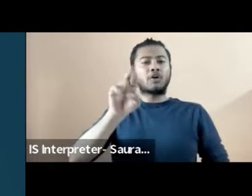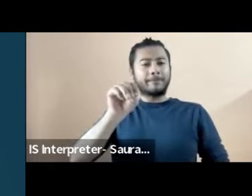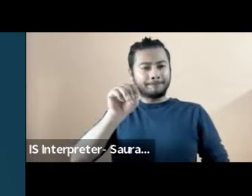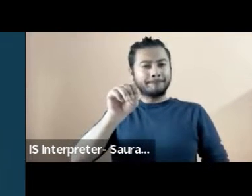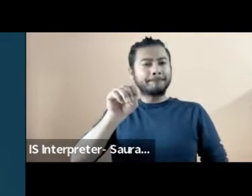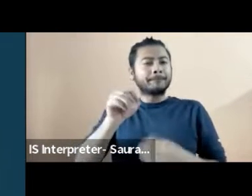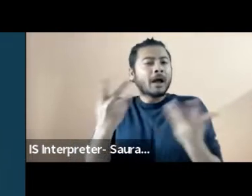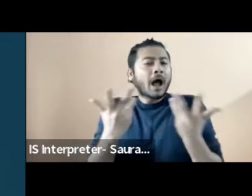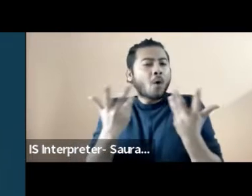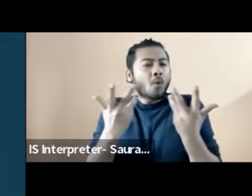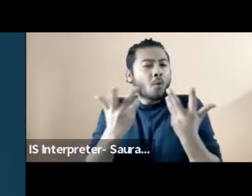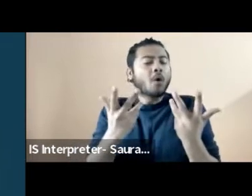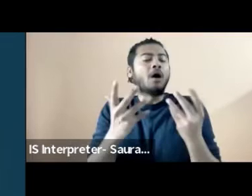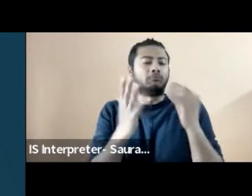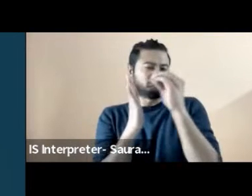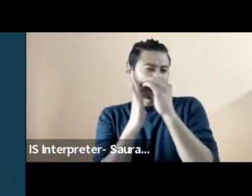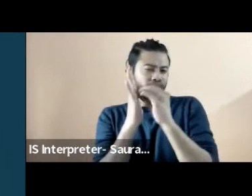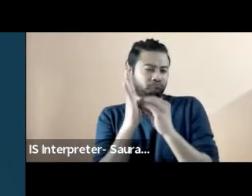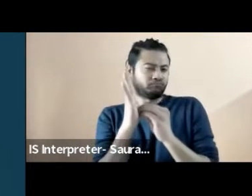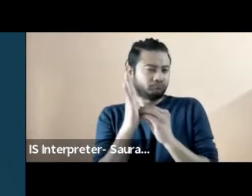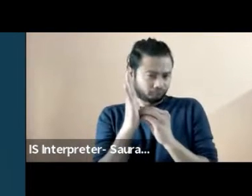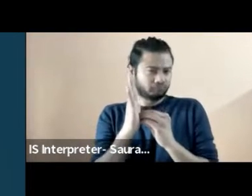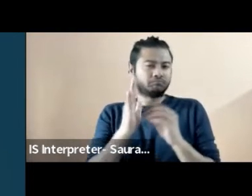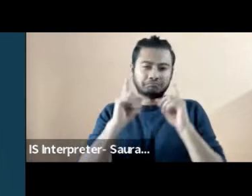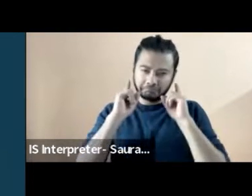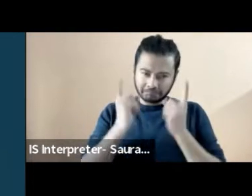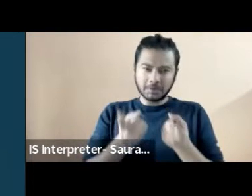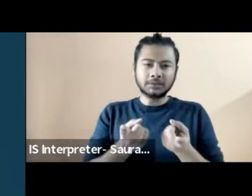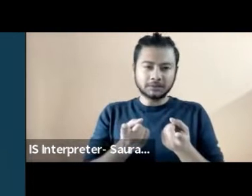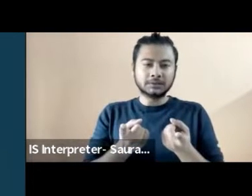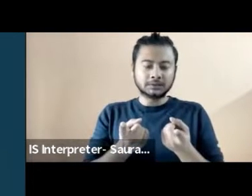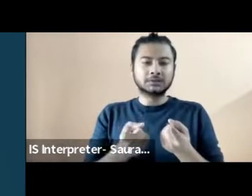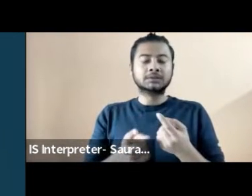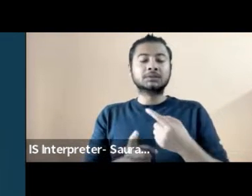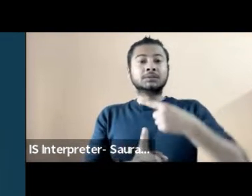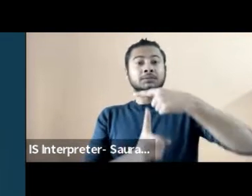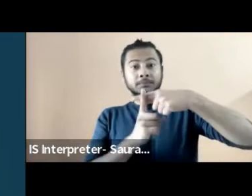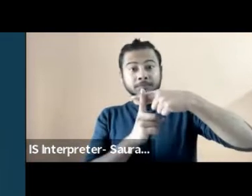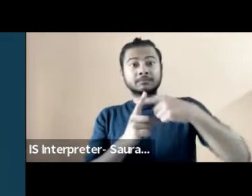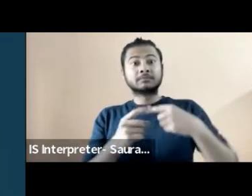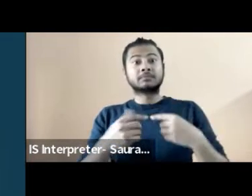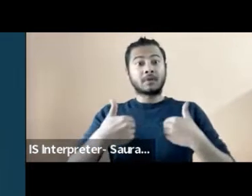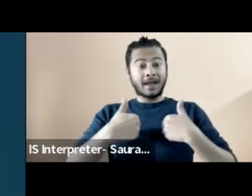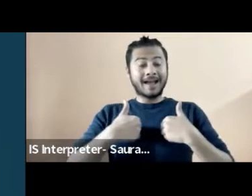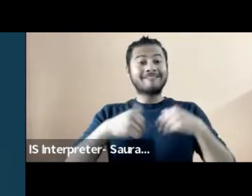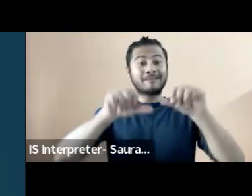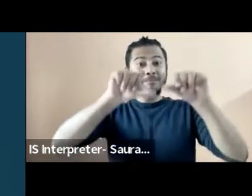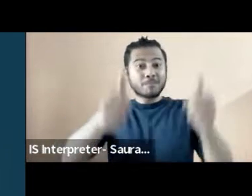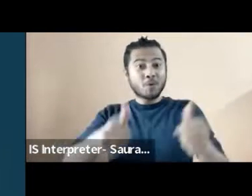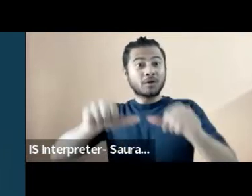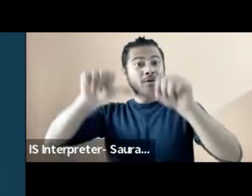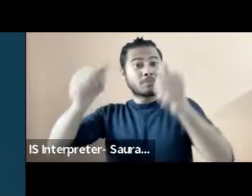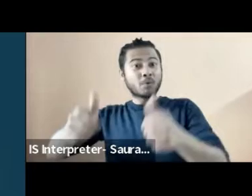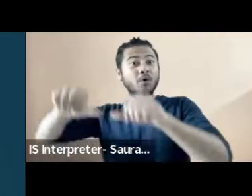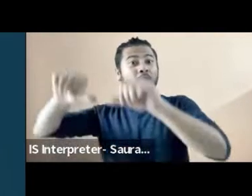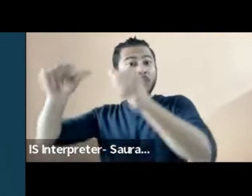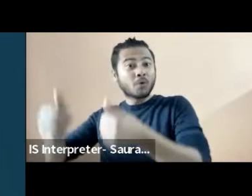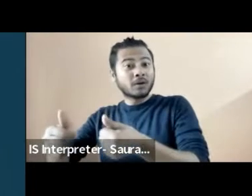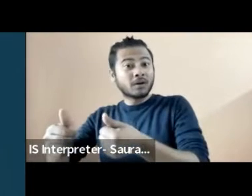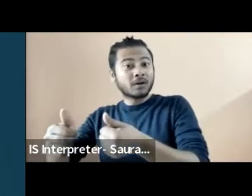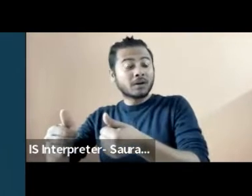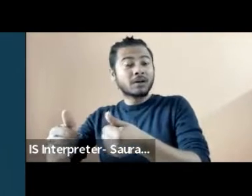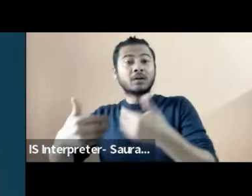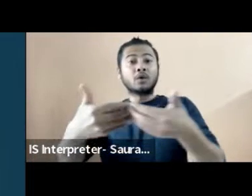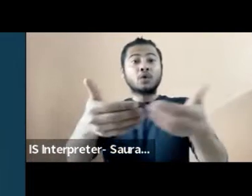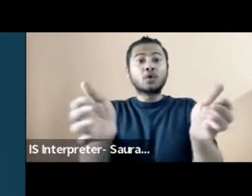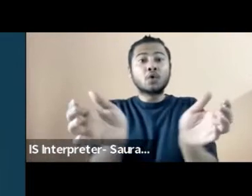And by way of that are the specific models, the communitization and the community-based monitoring and planning